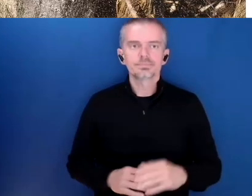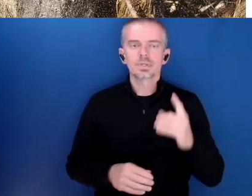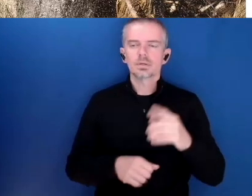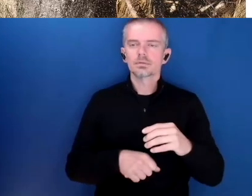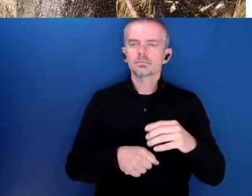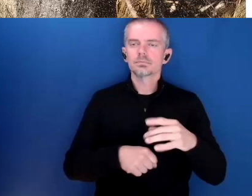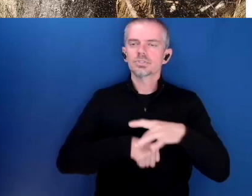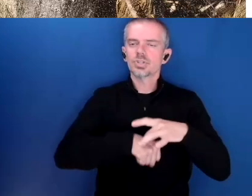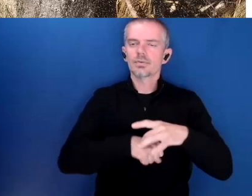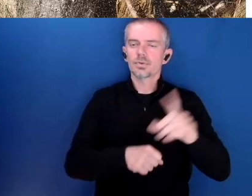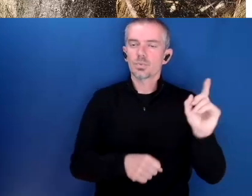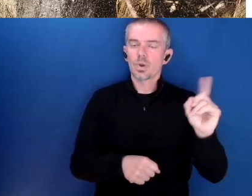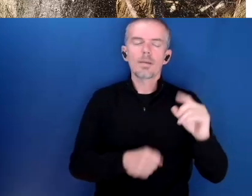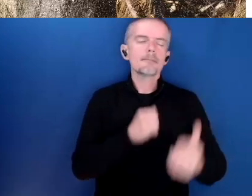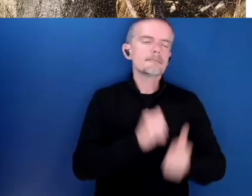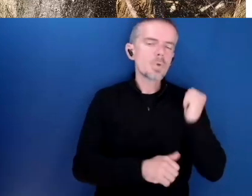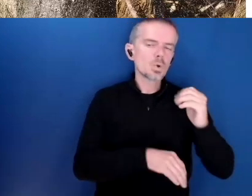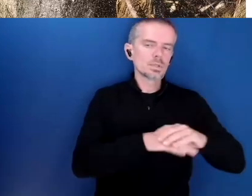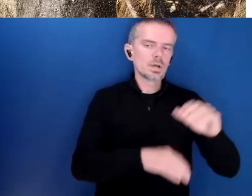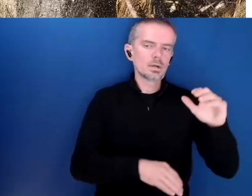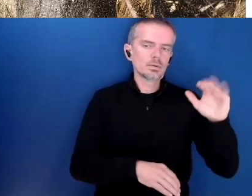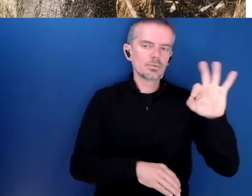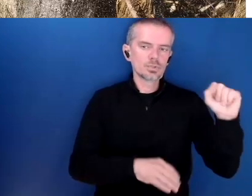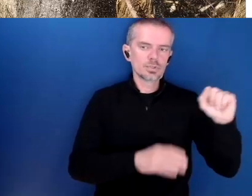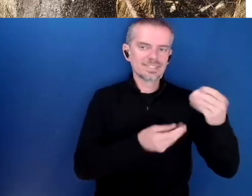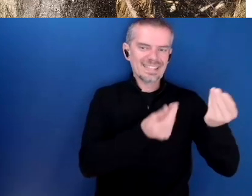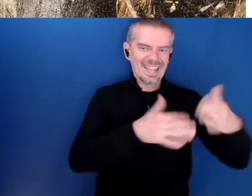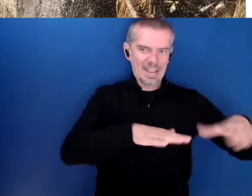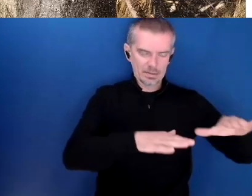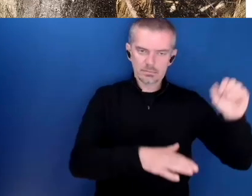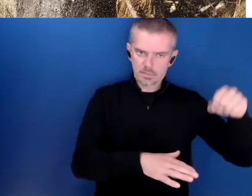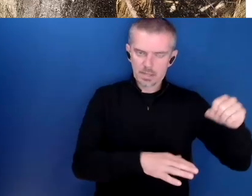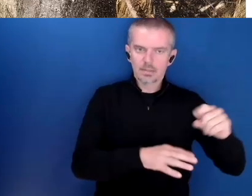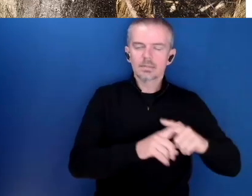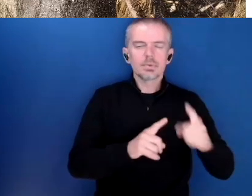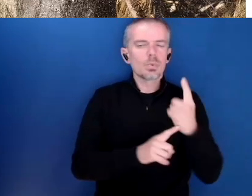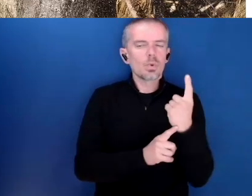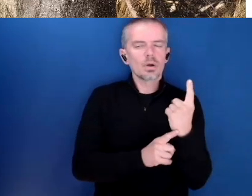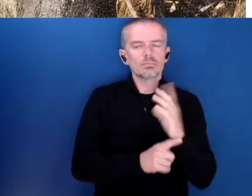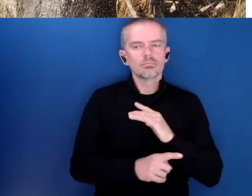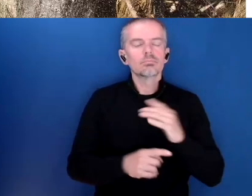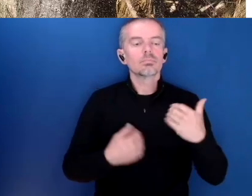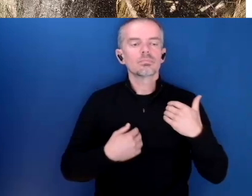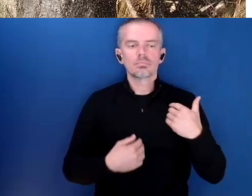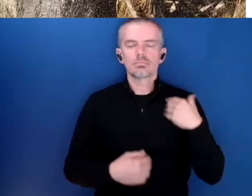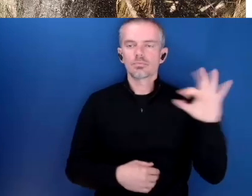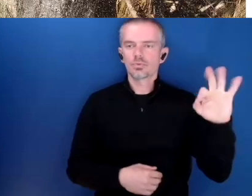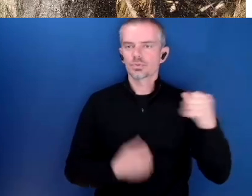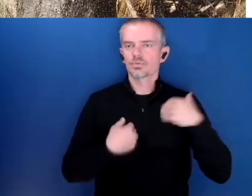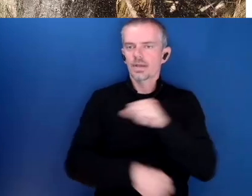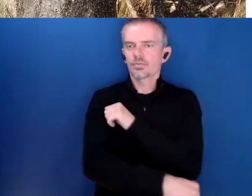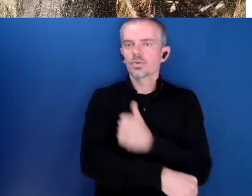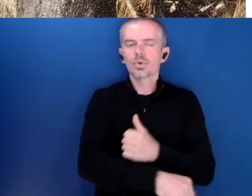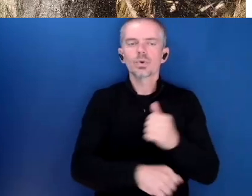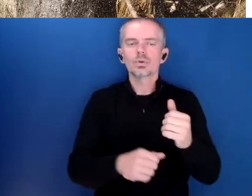on National Forest System land, one key feature is that the Forest Service has a specific authority called the Widen